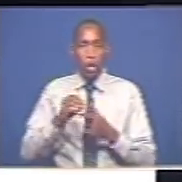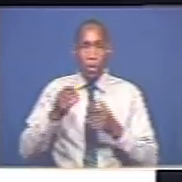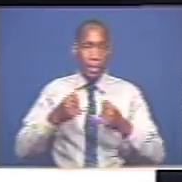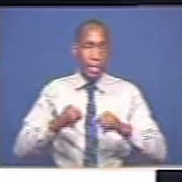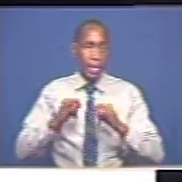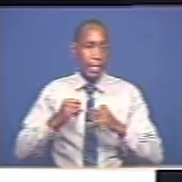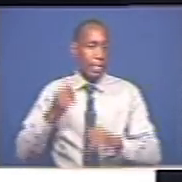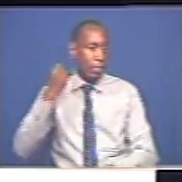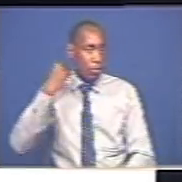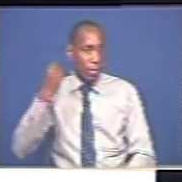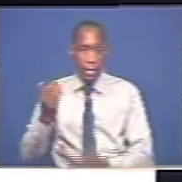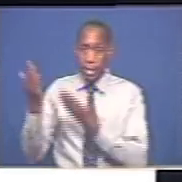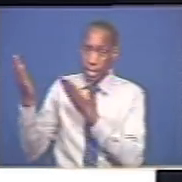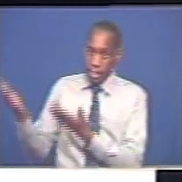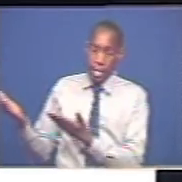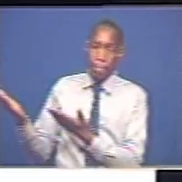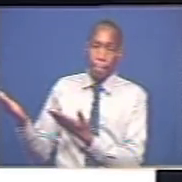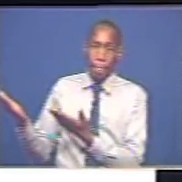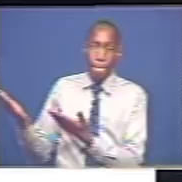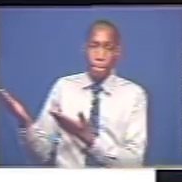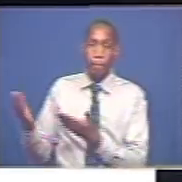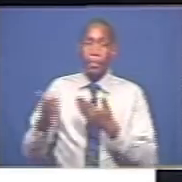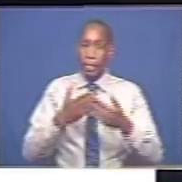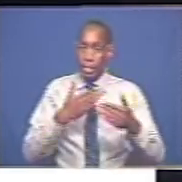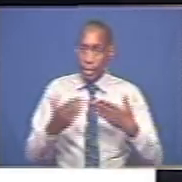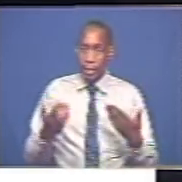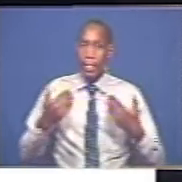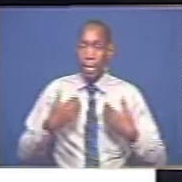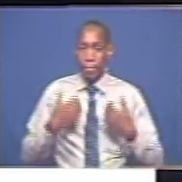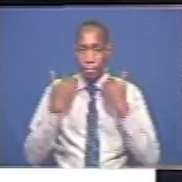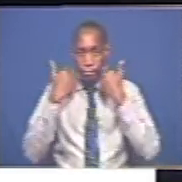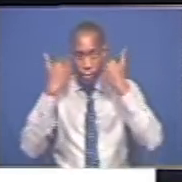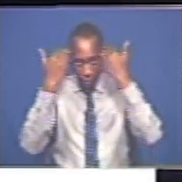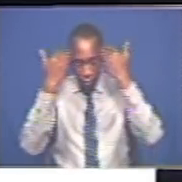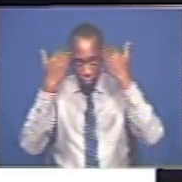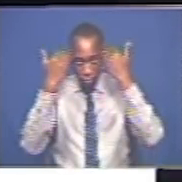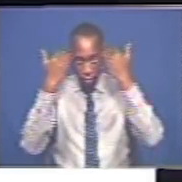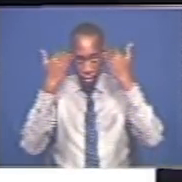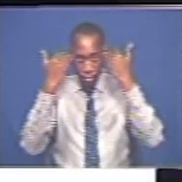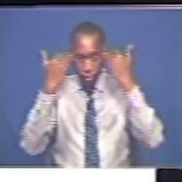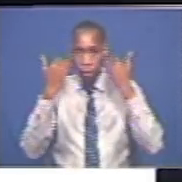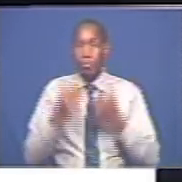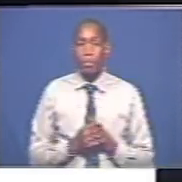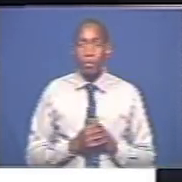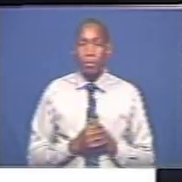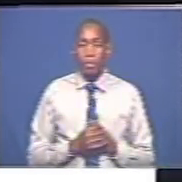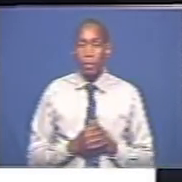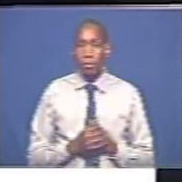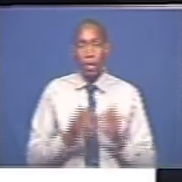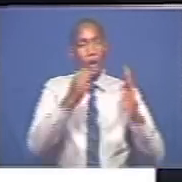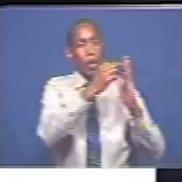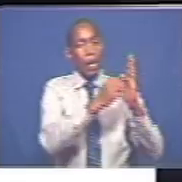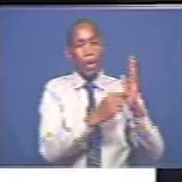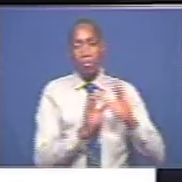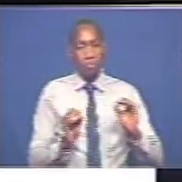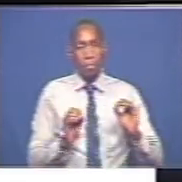Those, as they appear on your screen, are the symptoms of a depression, or what they can be, not in any particular order.